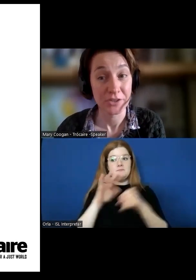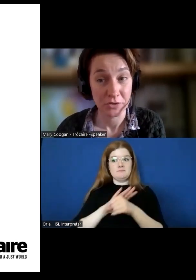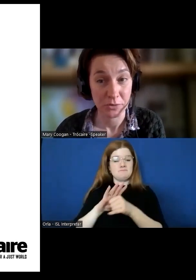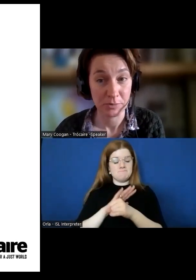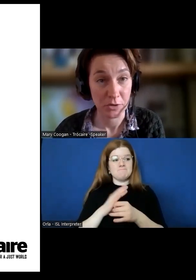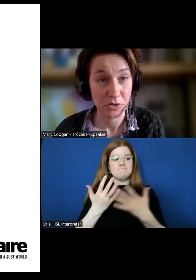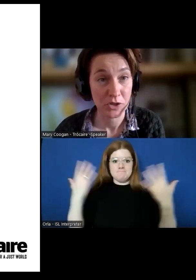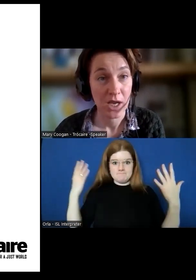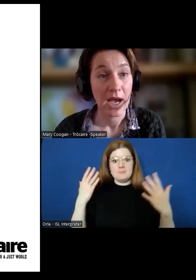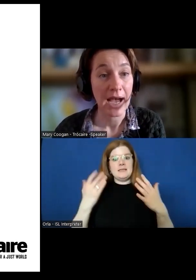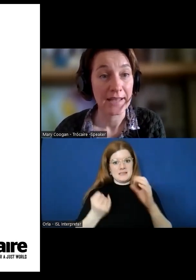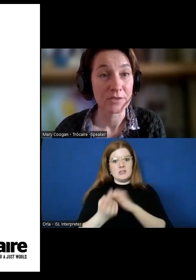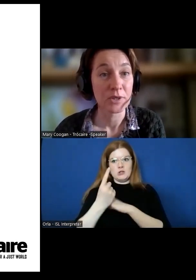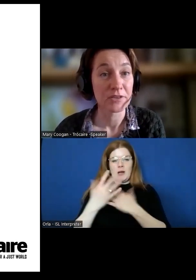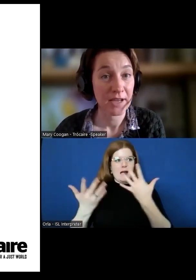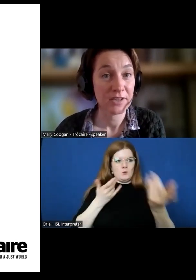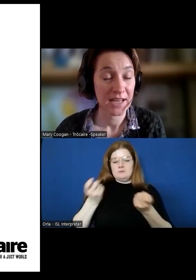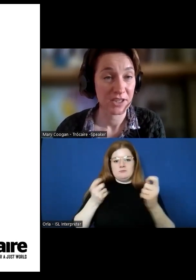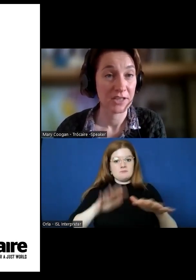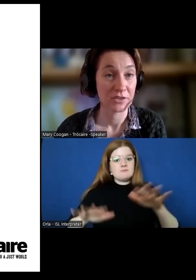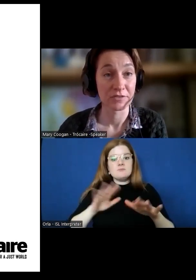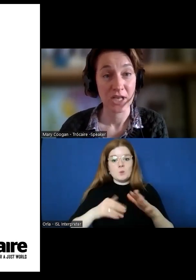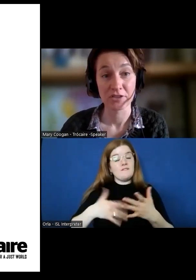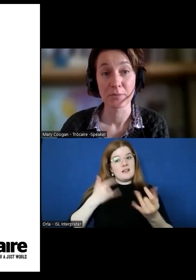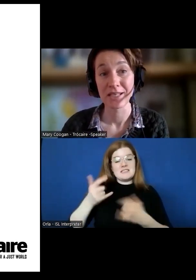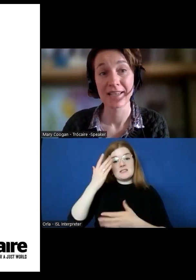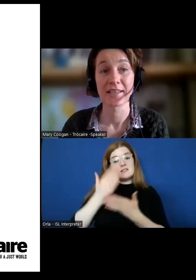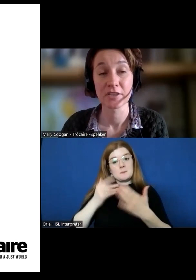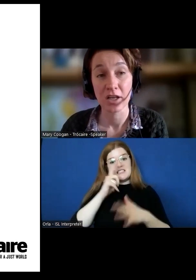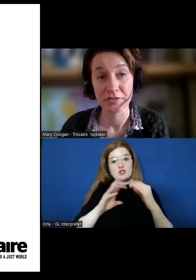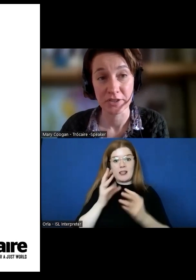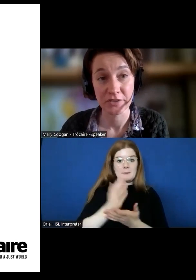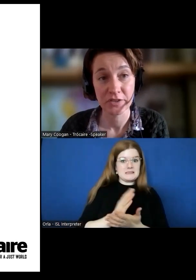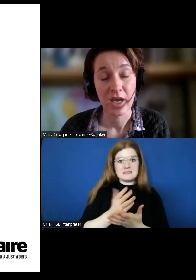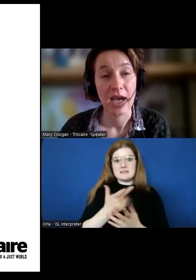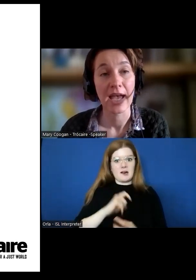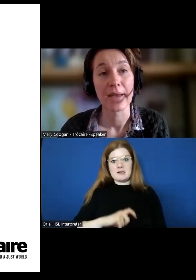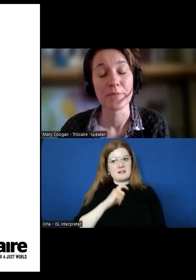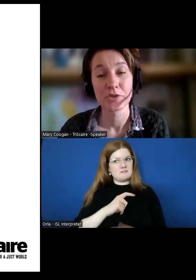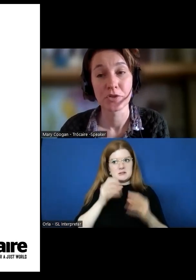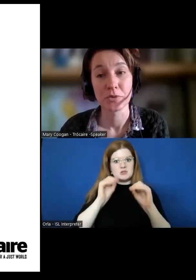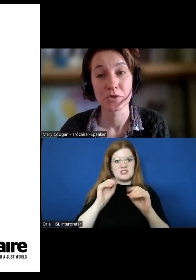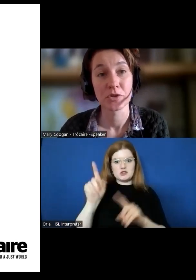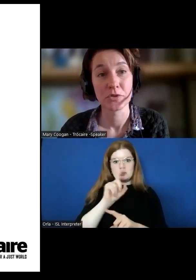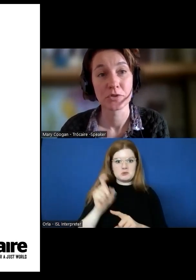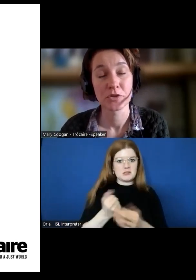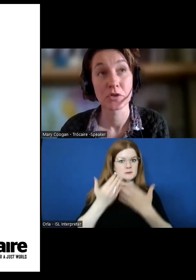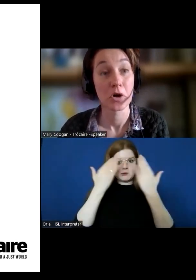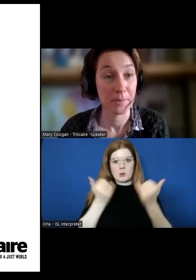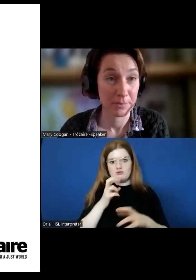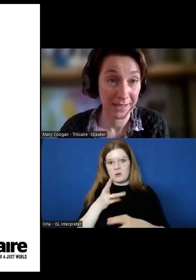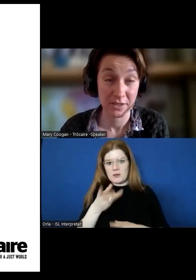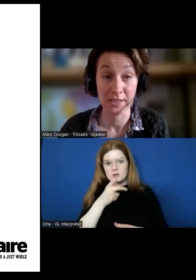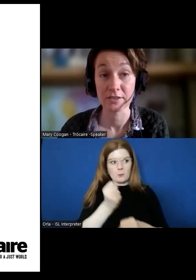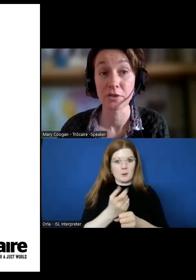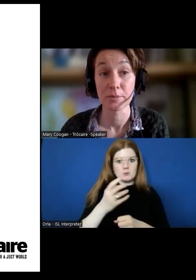overwhelming issue to approach. And we have found that educators have generally been lacking in confidence to talk